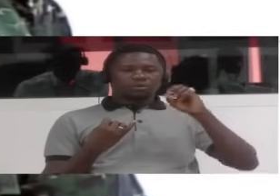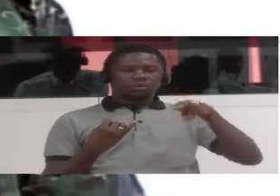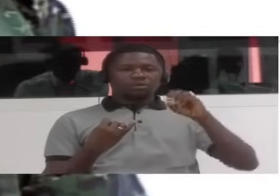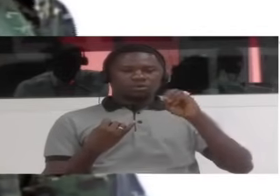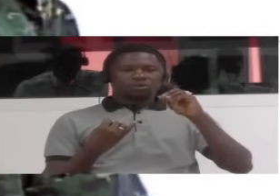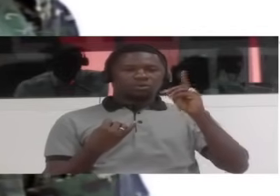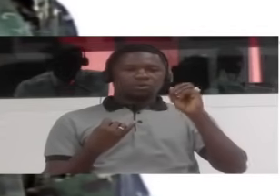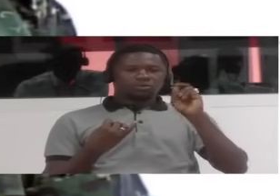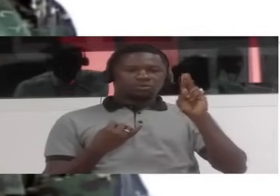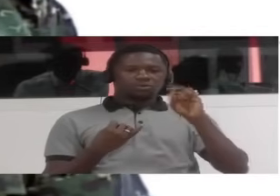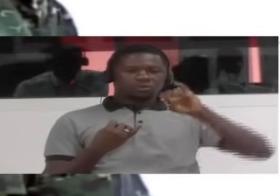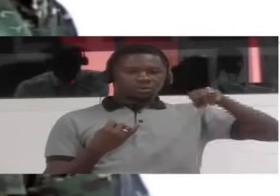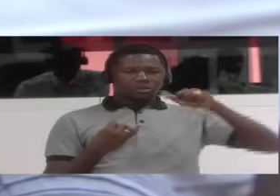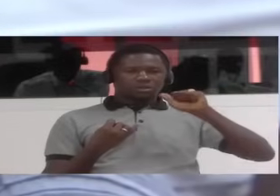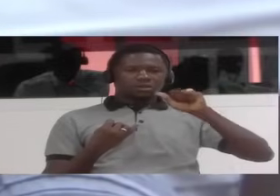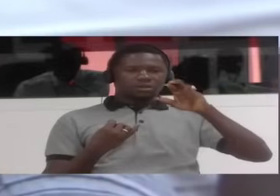Alais Rambo.